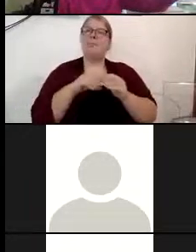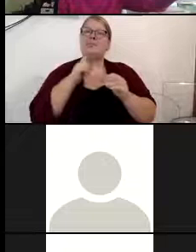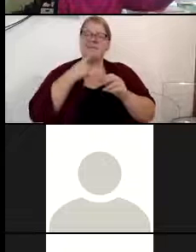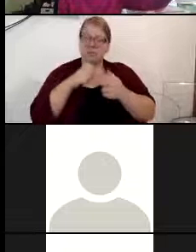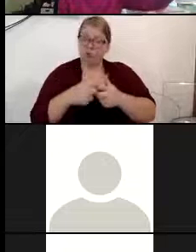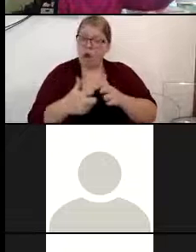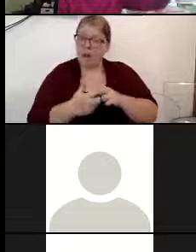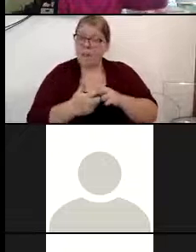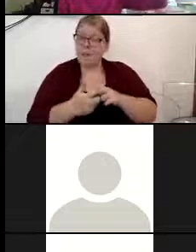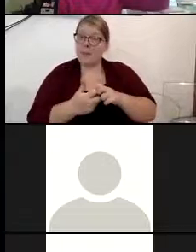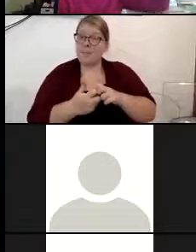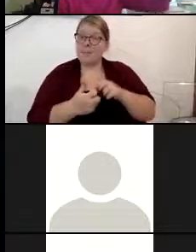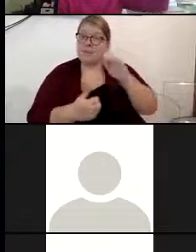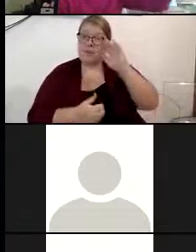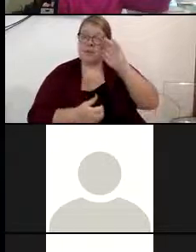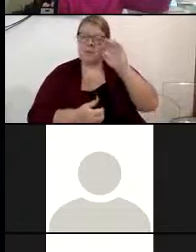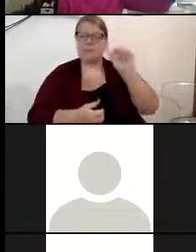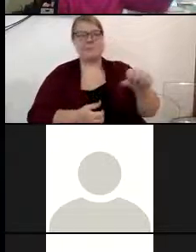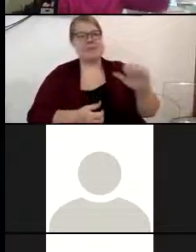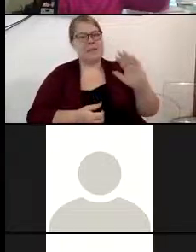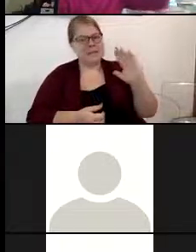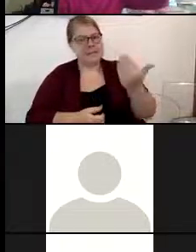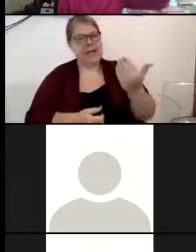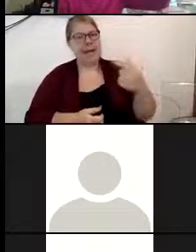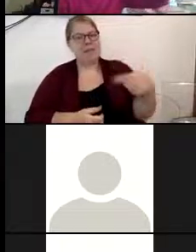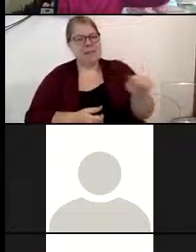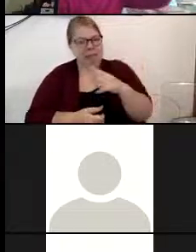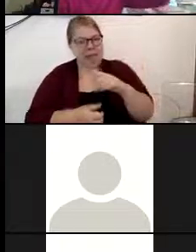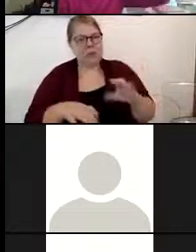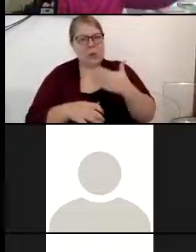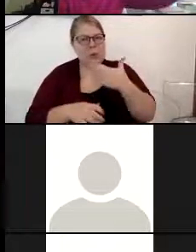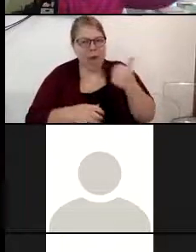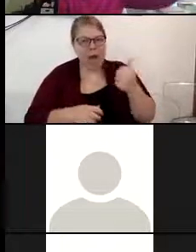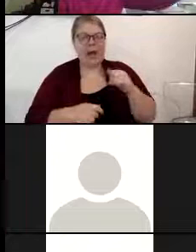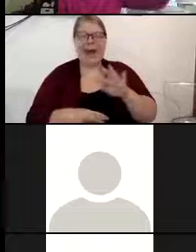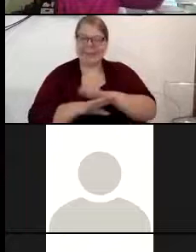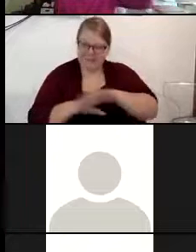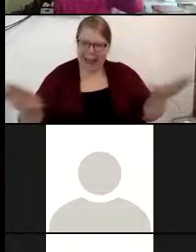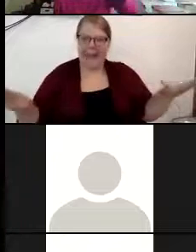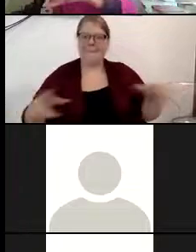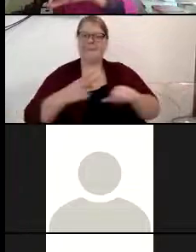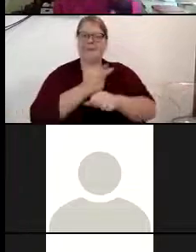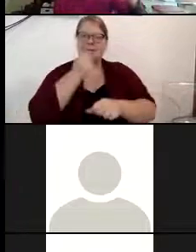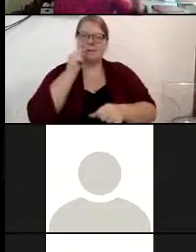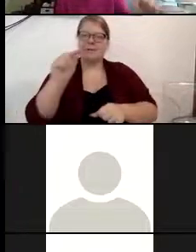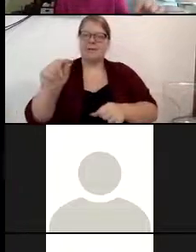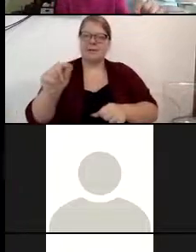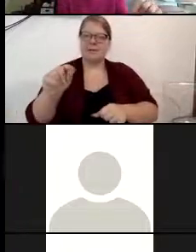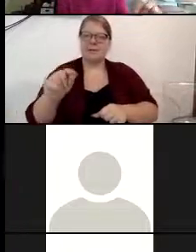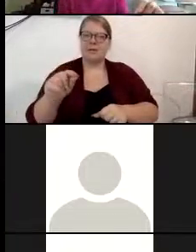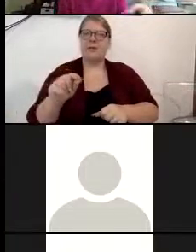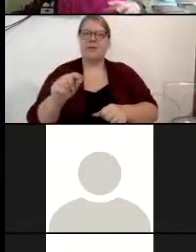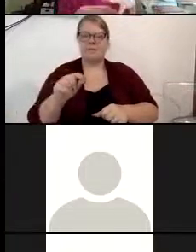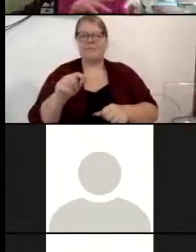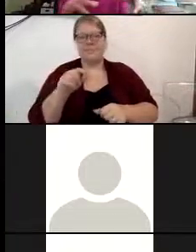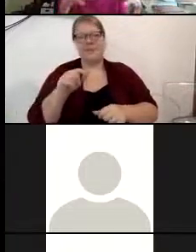gambling do seem to do better with an abstinence-based approach, and have more difficulty reaching